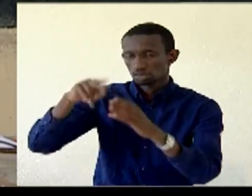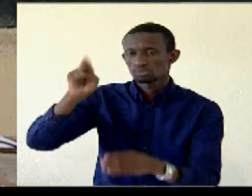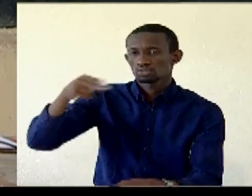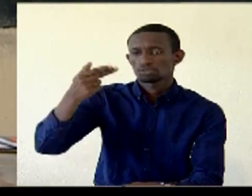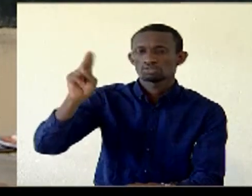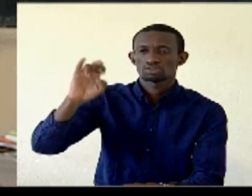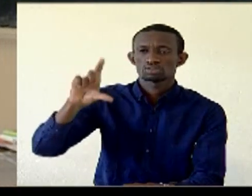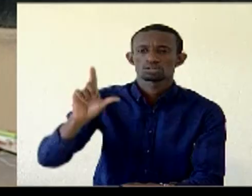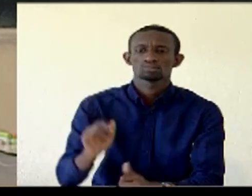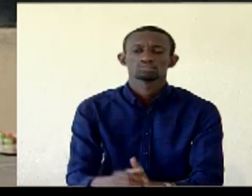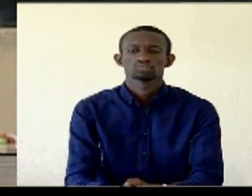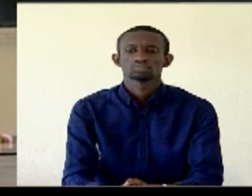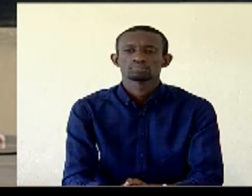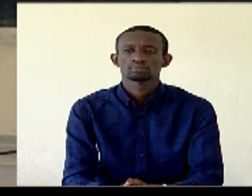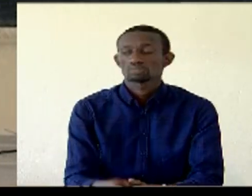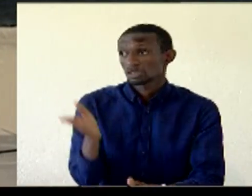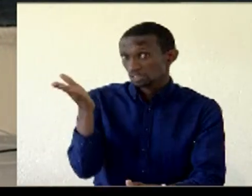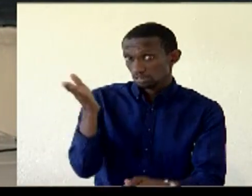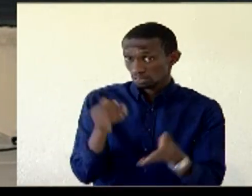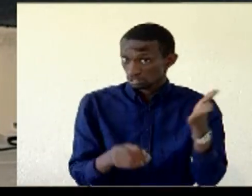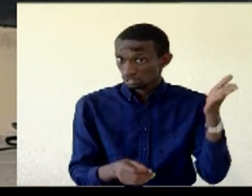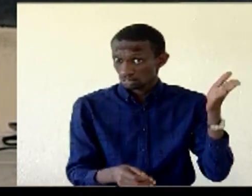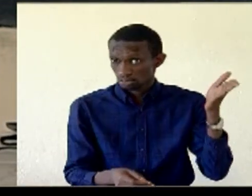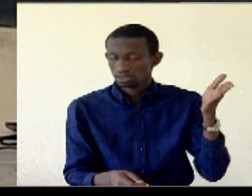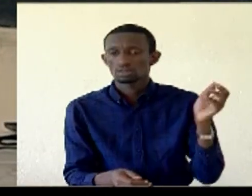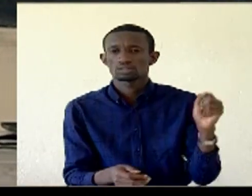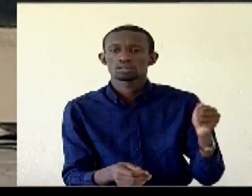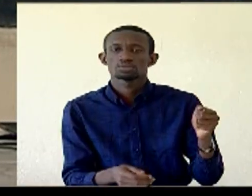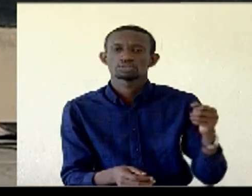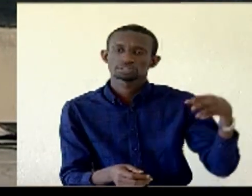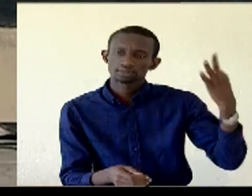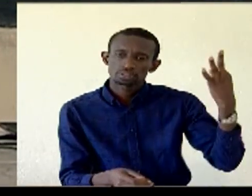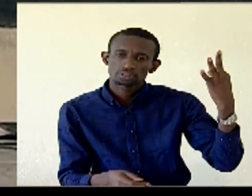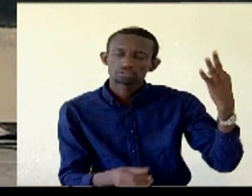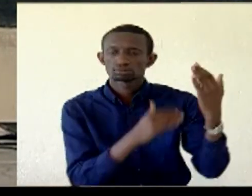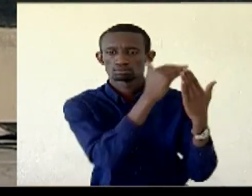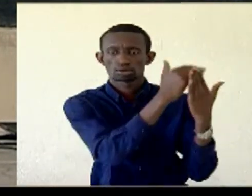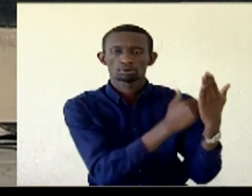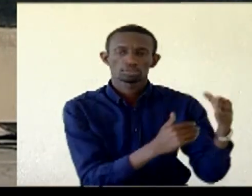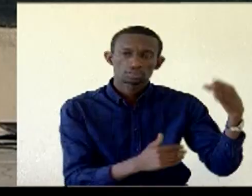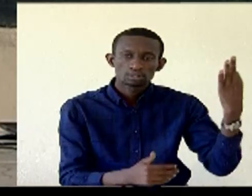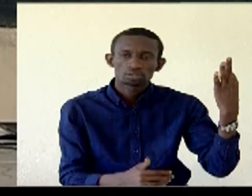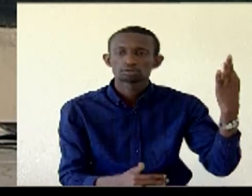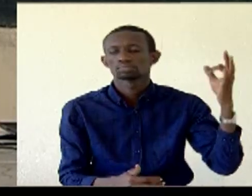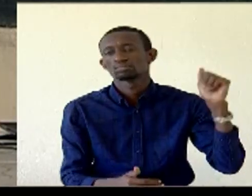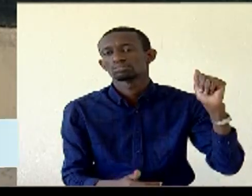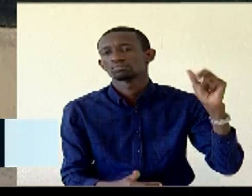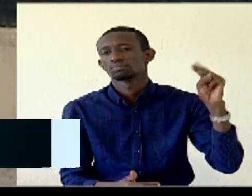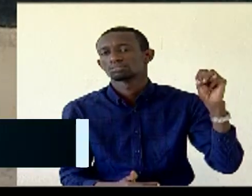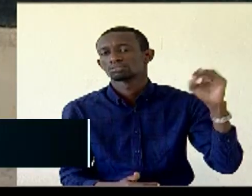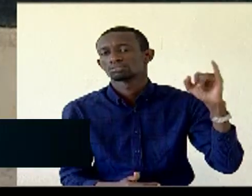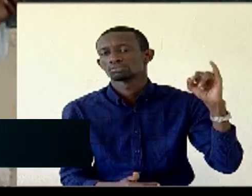this one will be a tertiary, this is a tertiary amine.